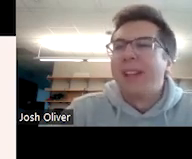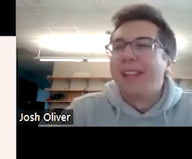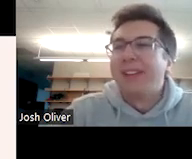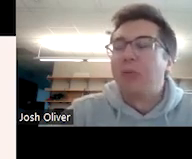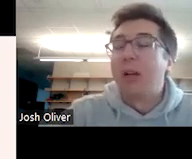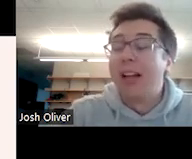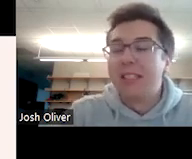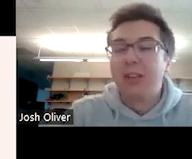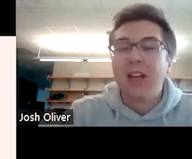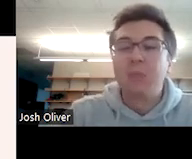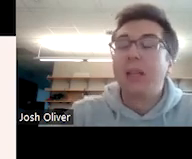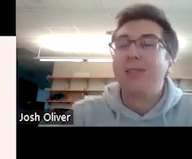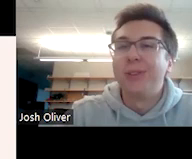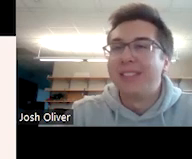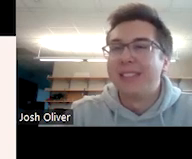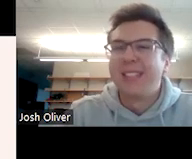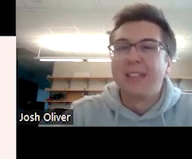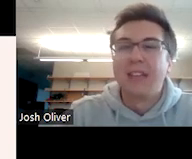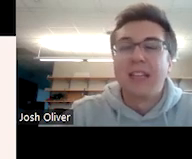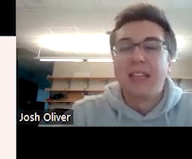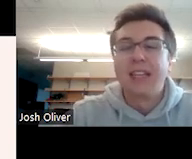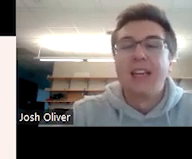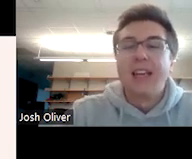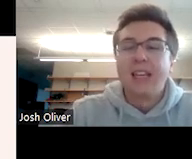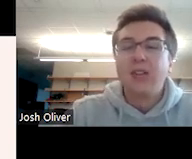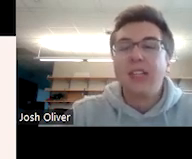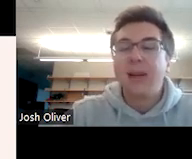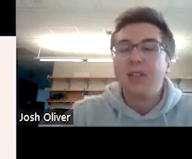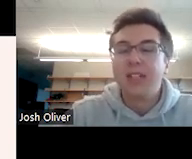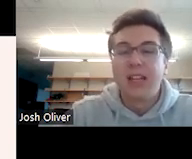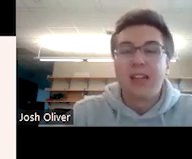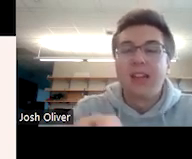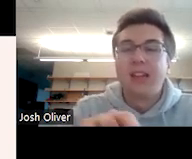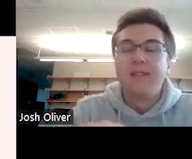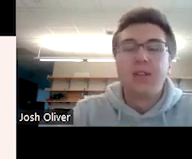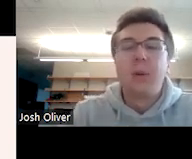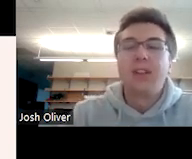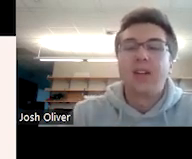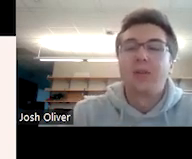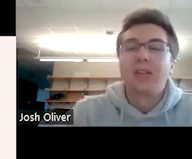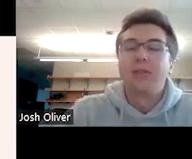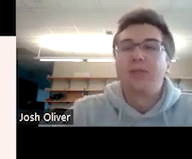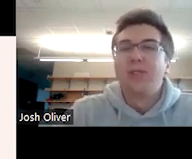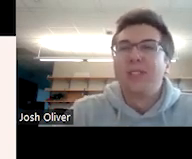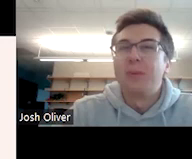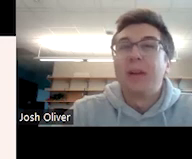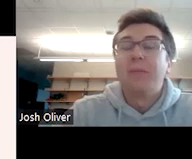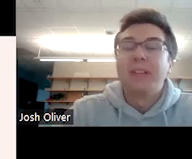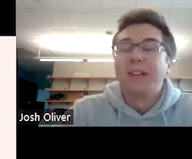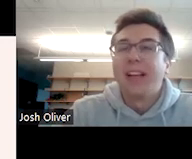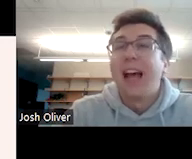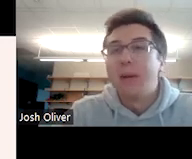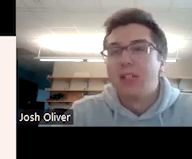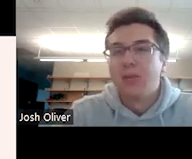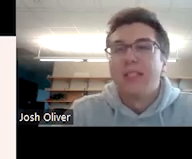talking about that later, like what causes hearing loss, but loud noises is a significant thing. And it usually damages the first part of that cochlea, which results in you being unable